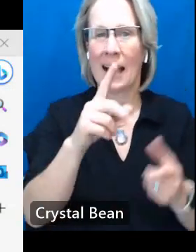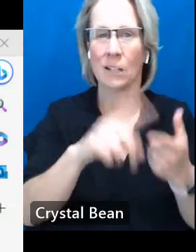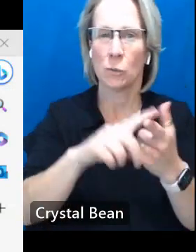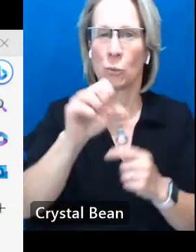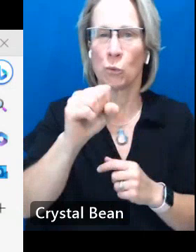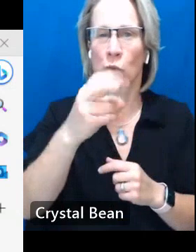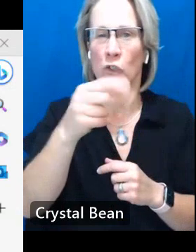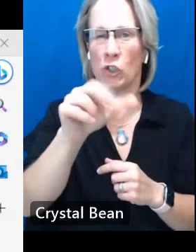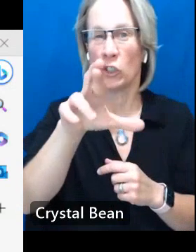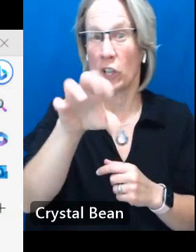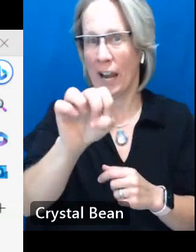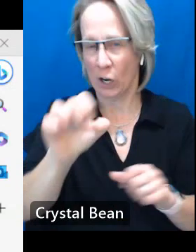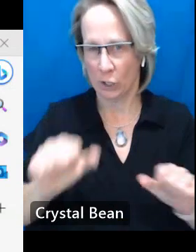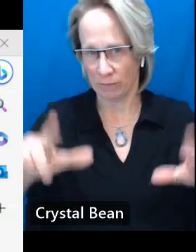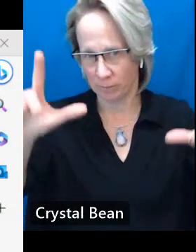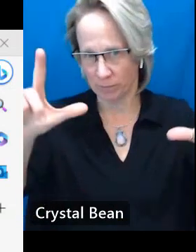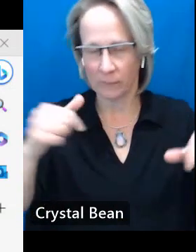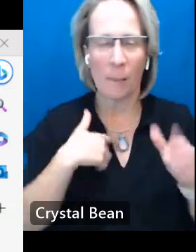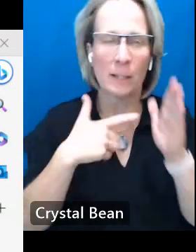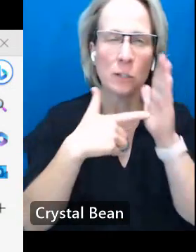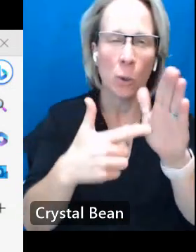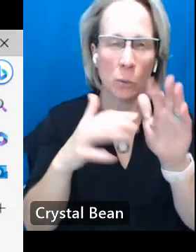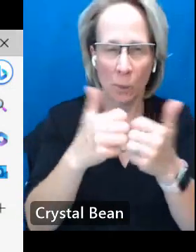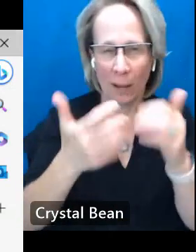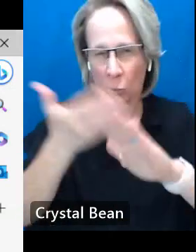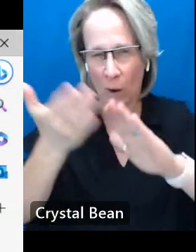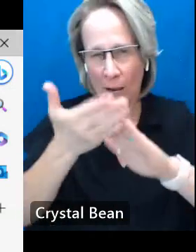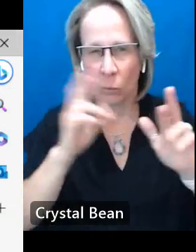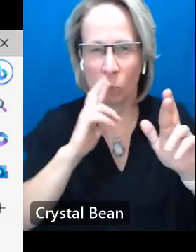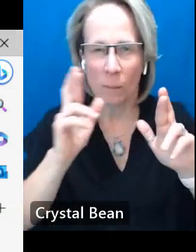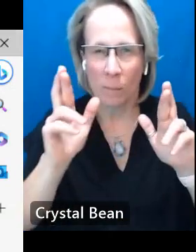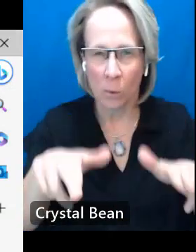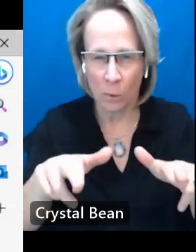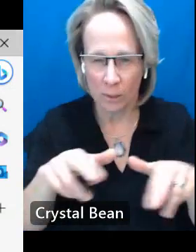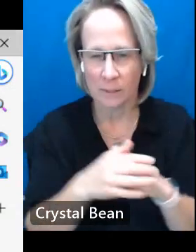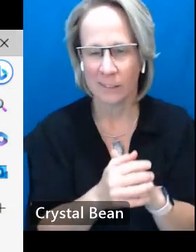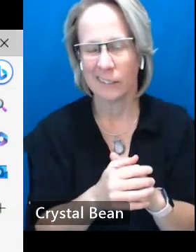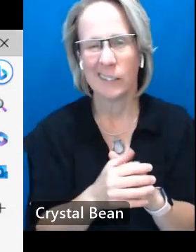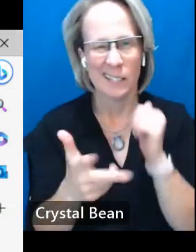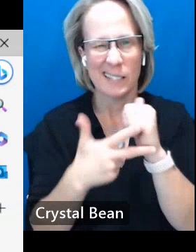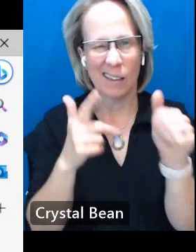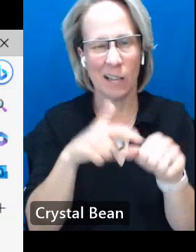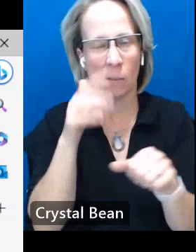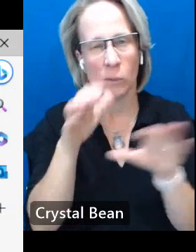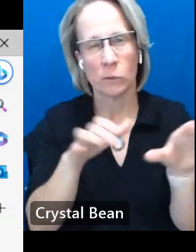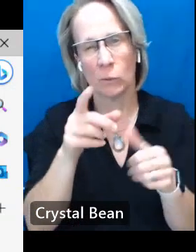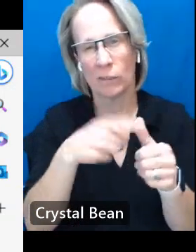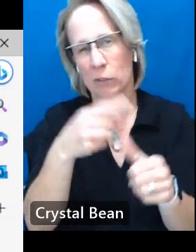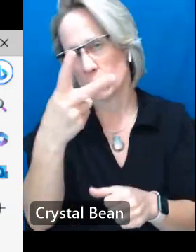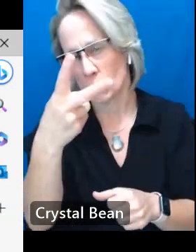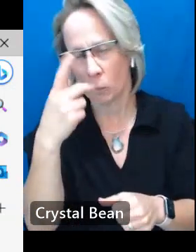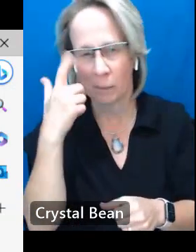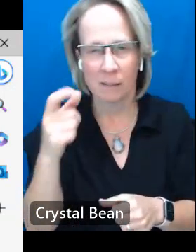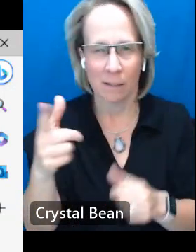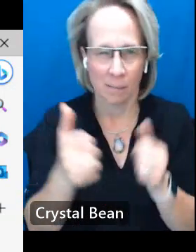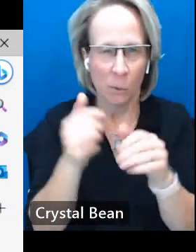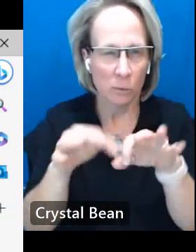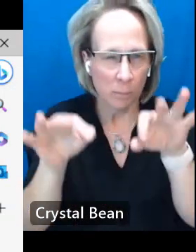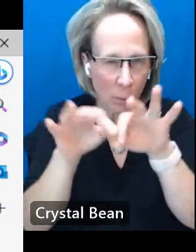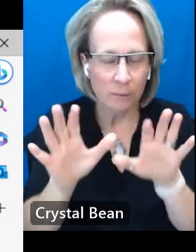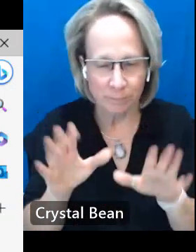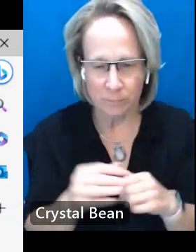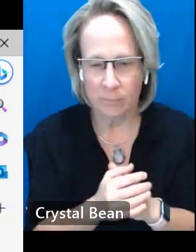Let me just show you how to run a couple of the reports. So we'll do the first, in the interest of time, we'll just do the first two here. And I think they're the most useful anyway. So let's do